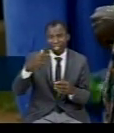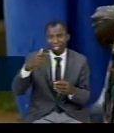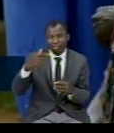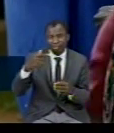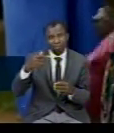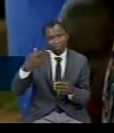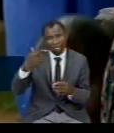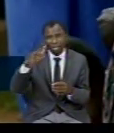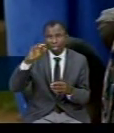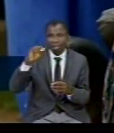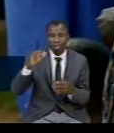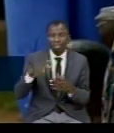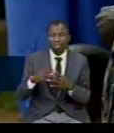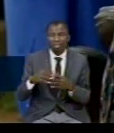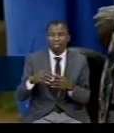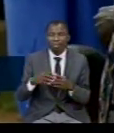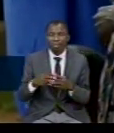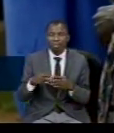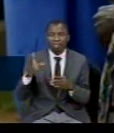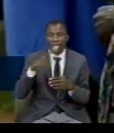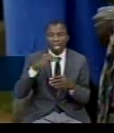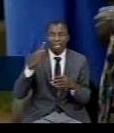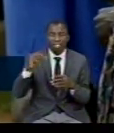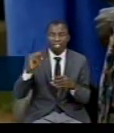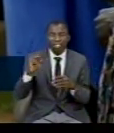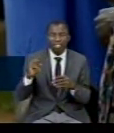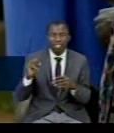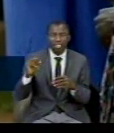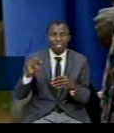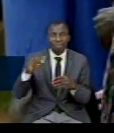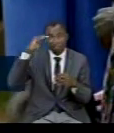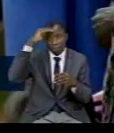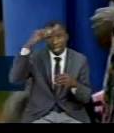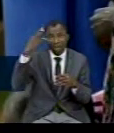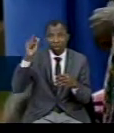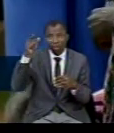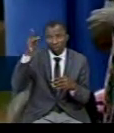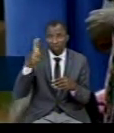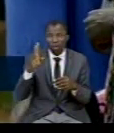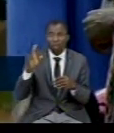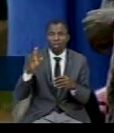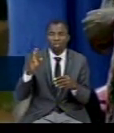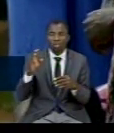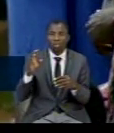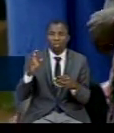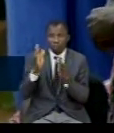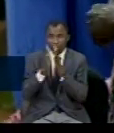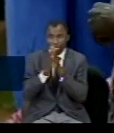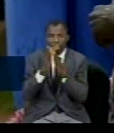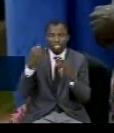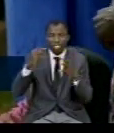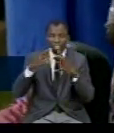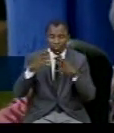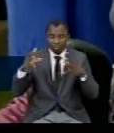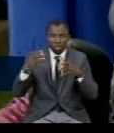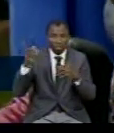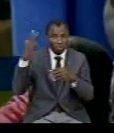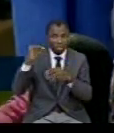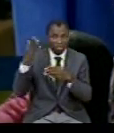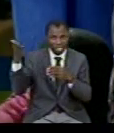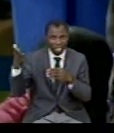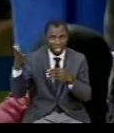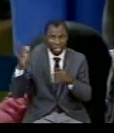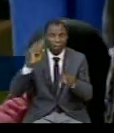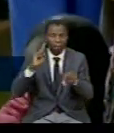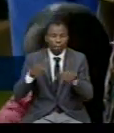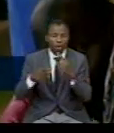before the man of God prayed, the swelling was there. But after prayer, the